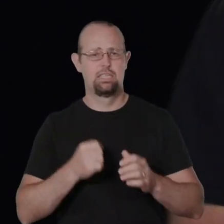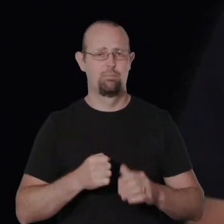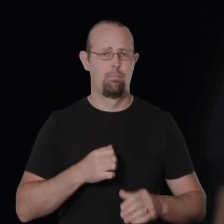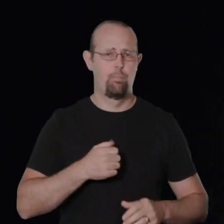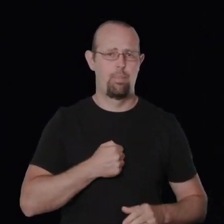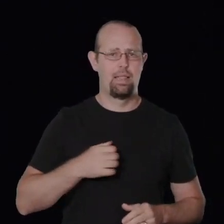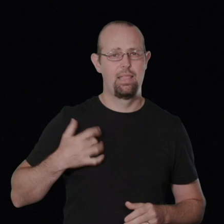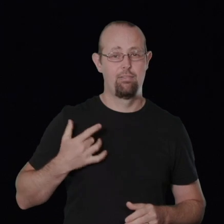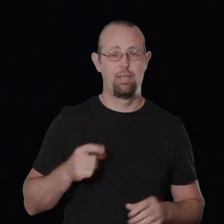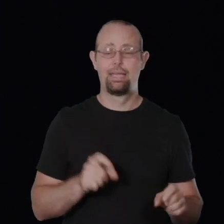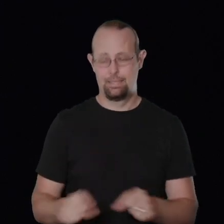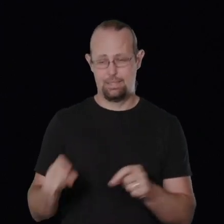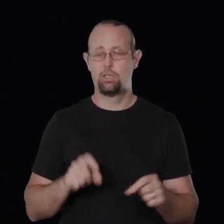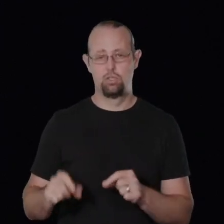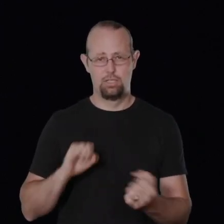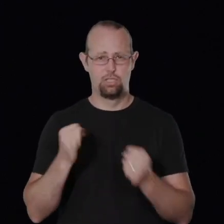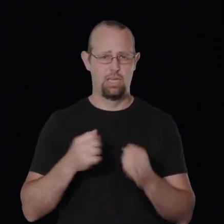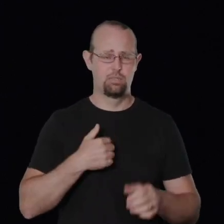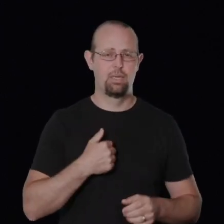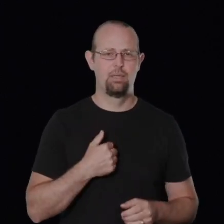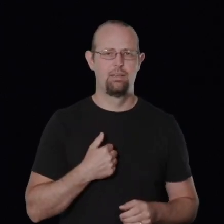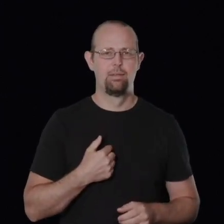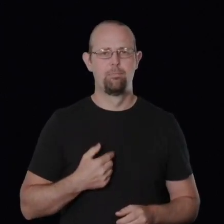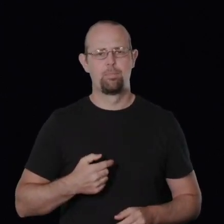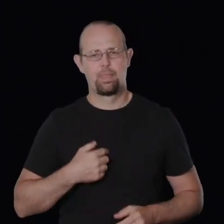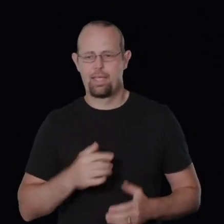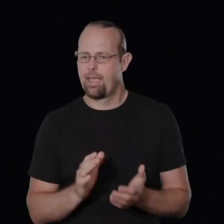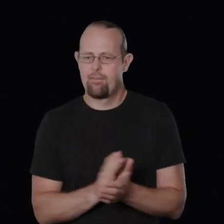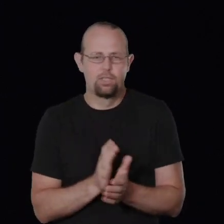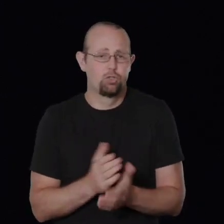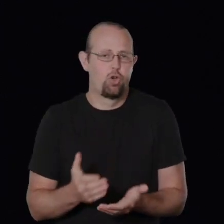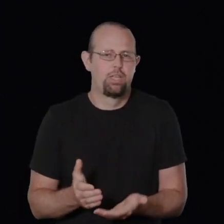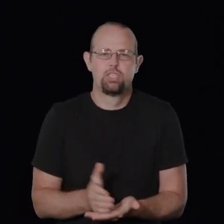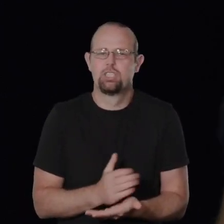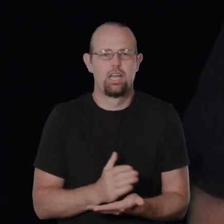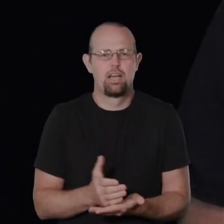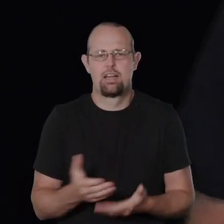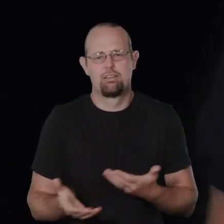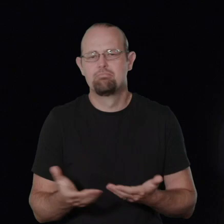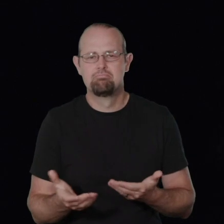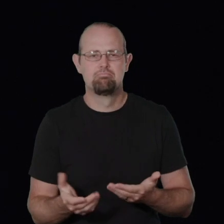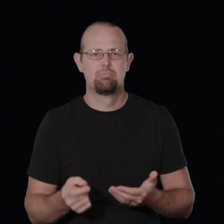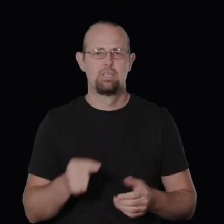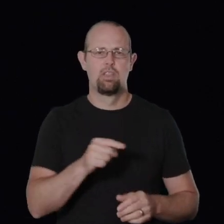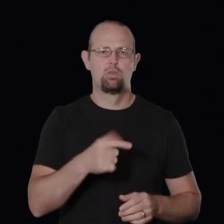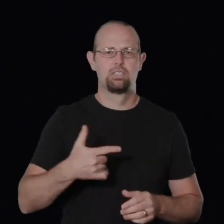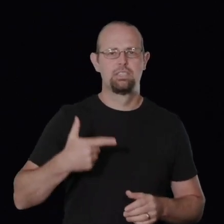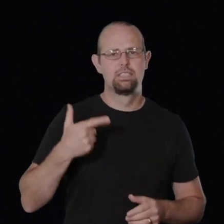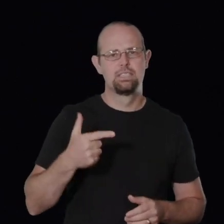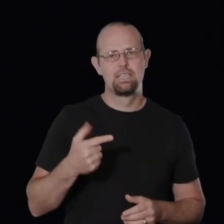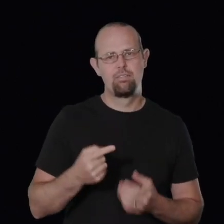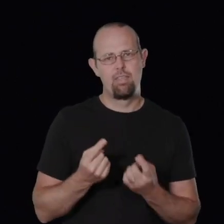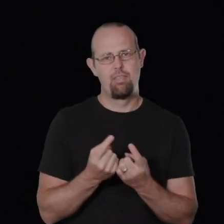so. Well, I've enjoyed sharing those 7 things only the Word of God can do with you. In fact, I've enjoyed it so